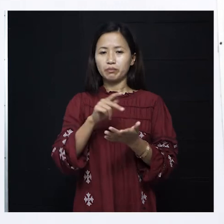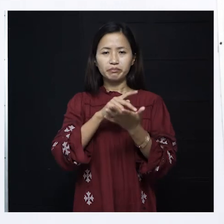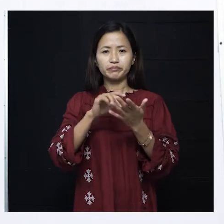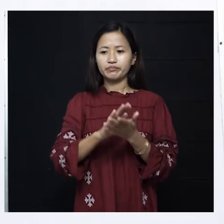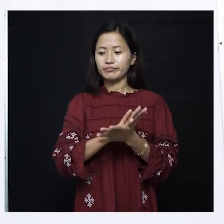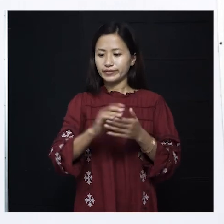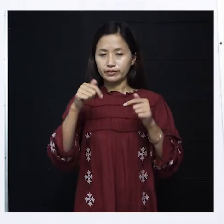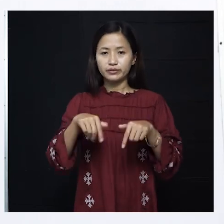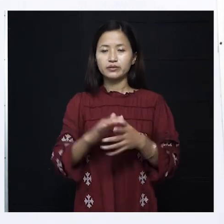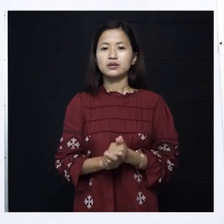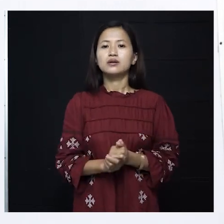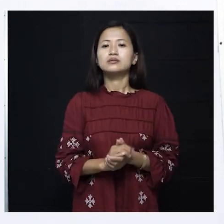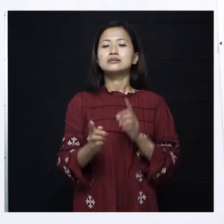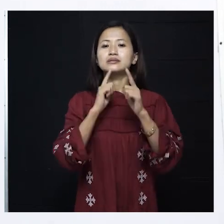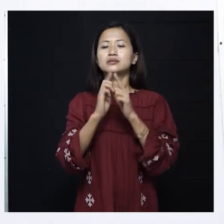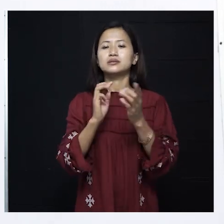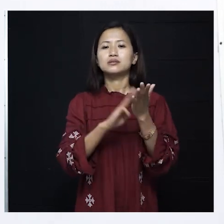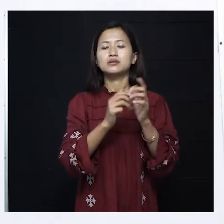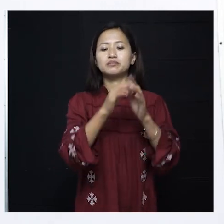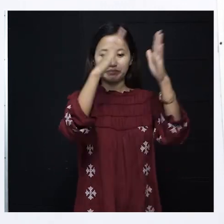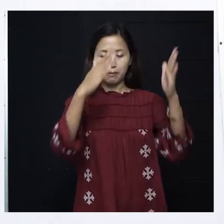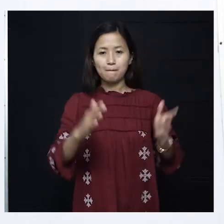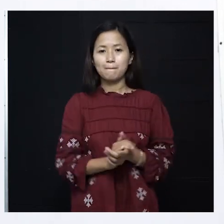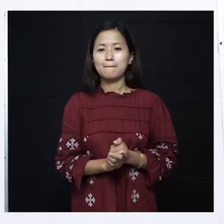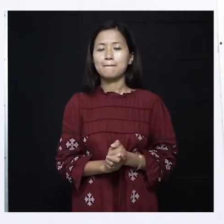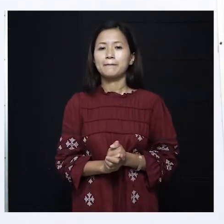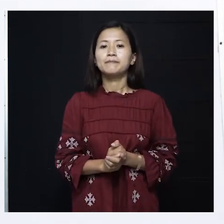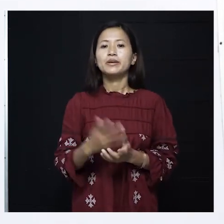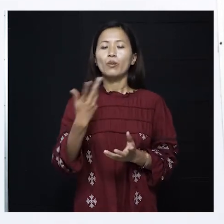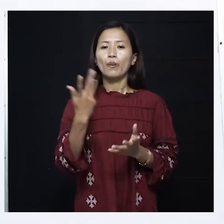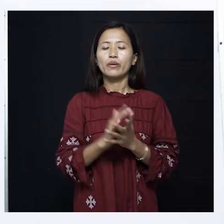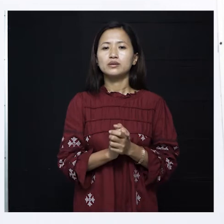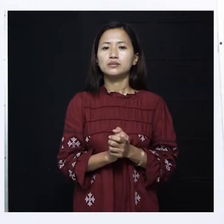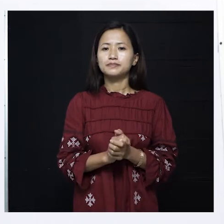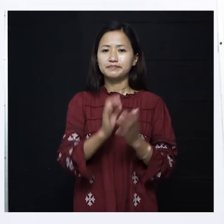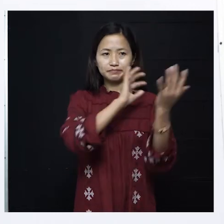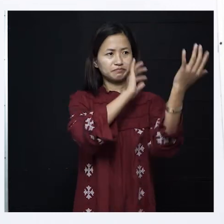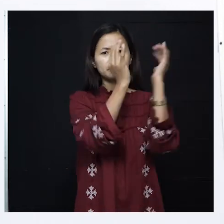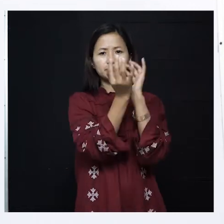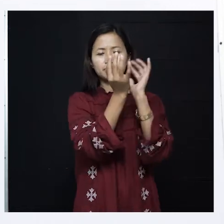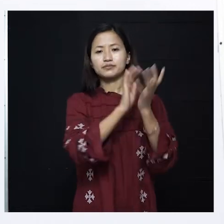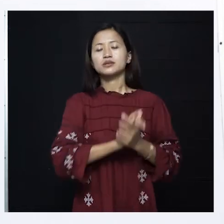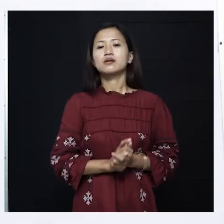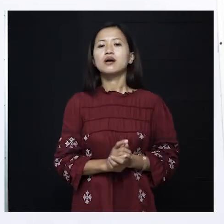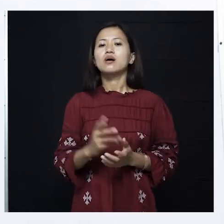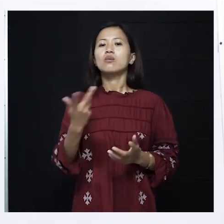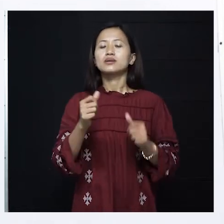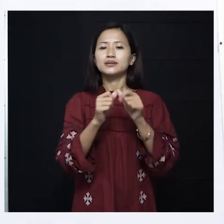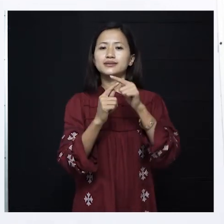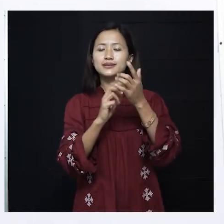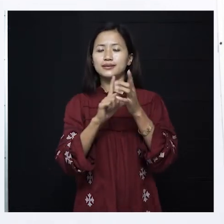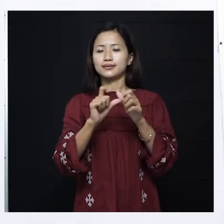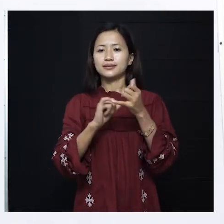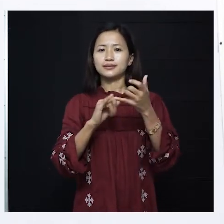have discussed about the map. Okay, what is a map? Okay, what is a globe, or what is an atlas?